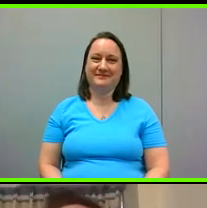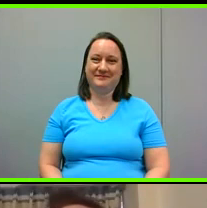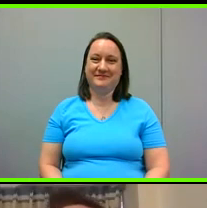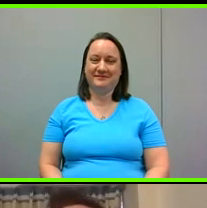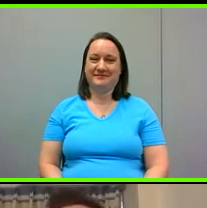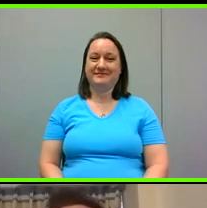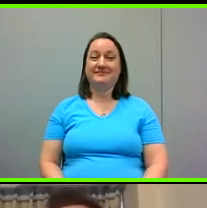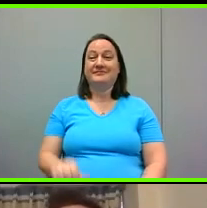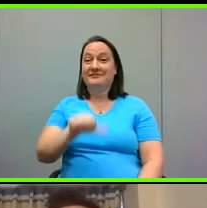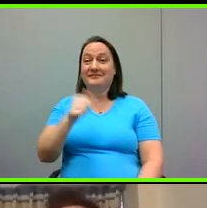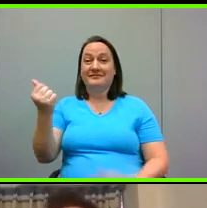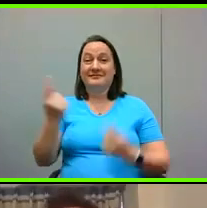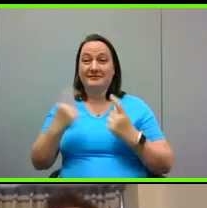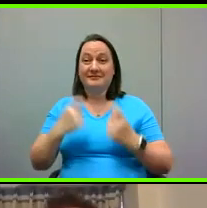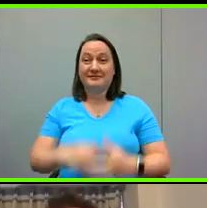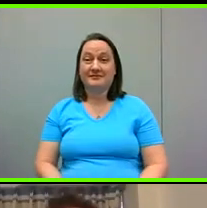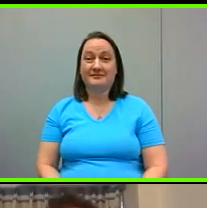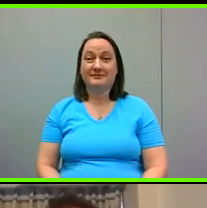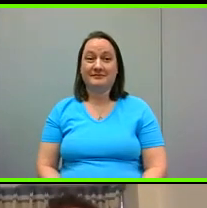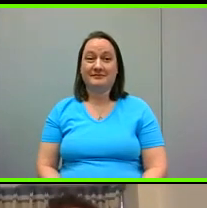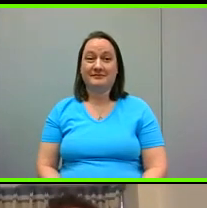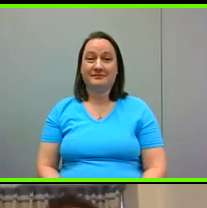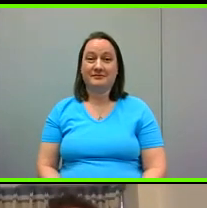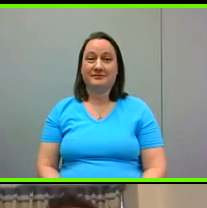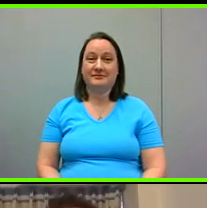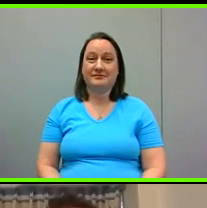Other questions?